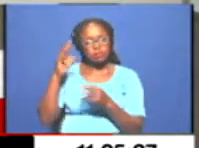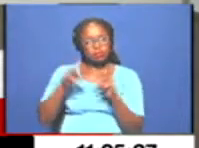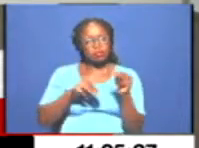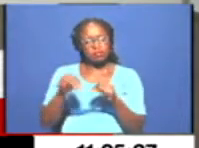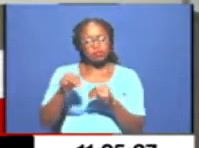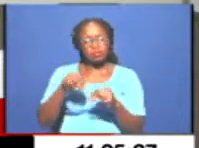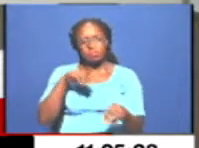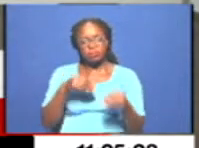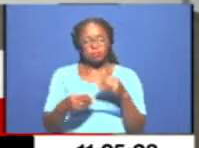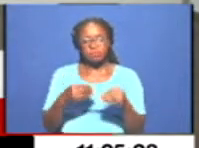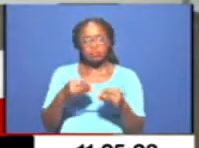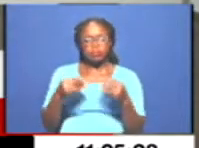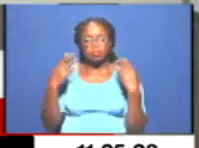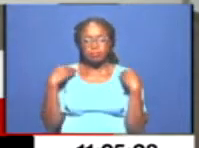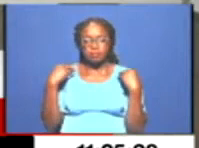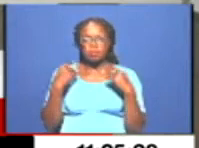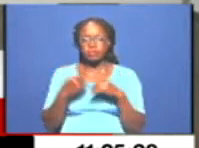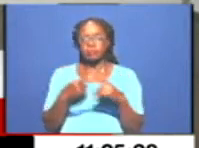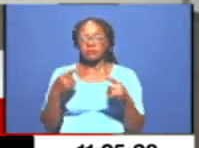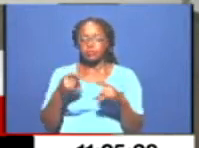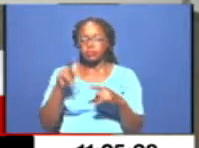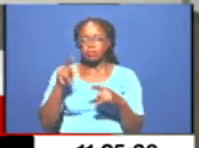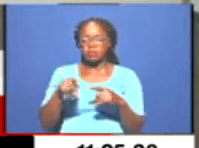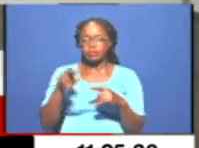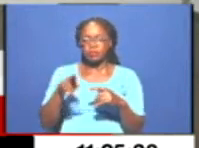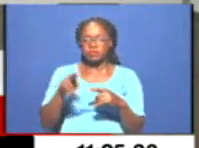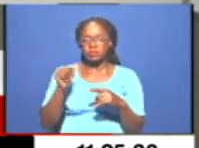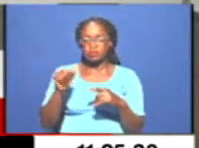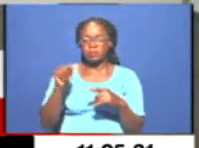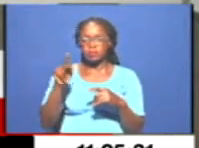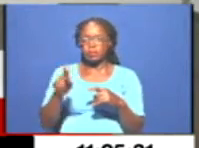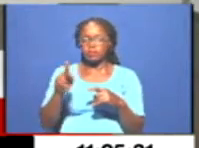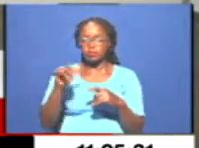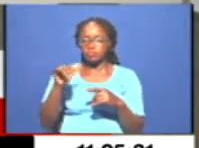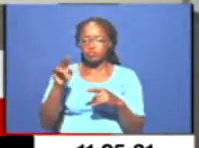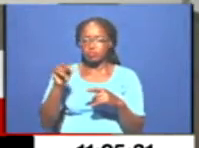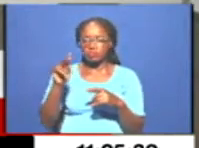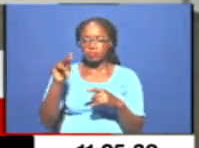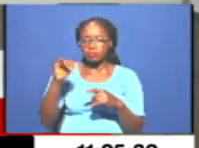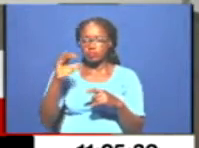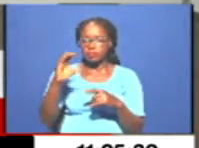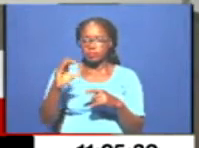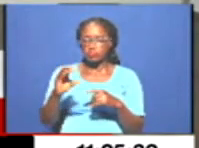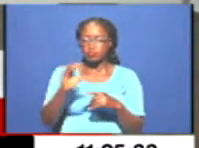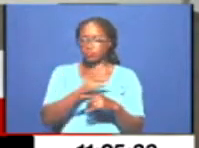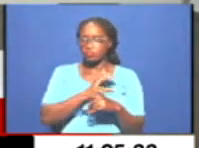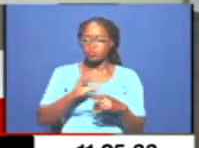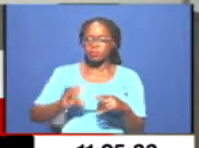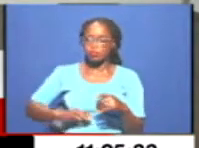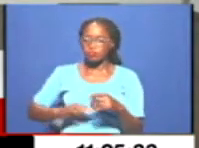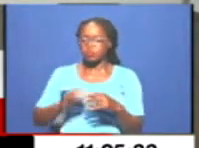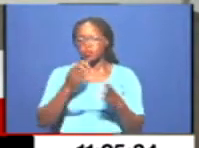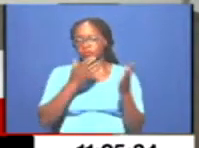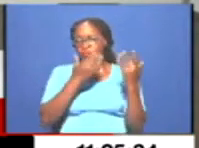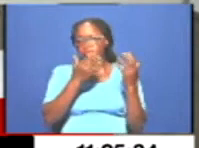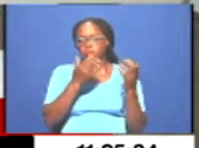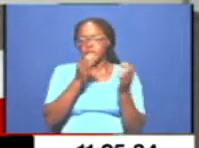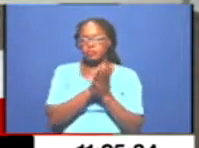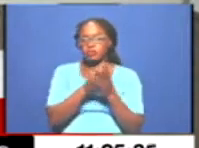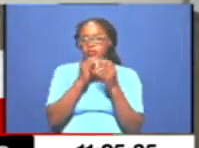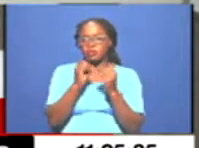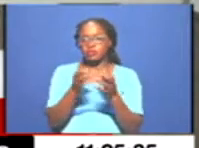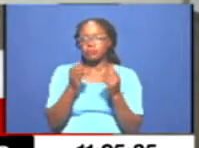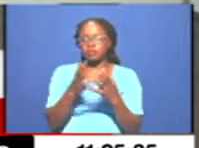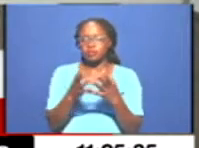sports. From the National Paralympic Committee. From the National Paralympic Committee. We hope that they can be able to get as